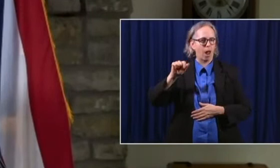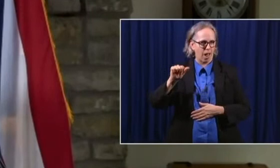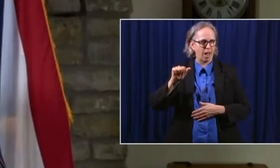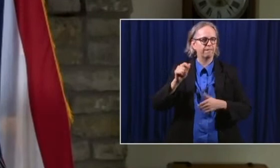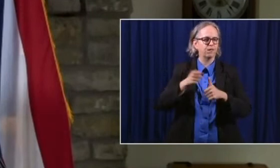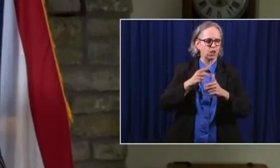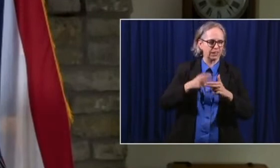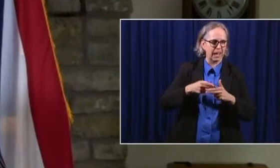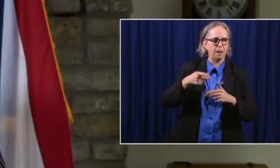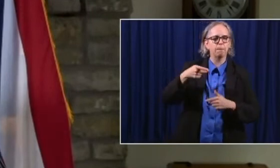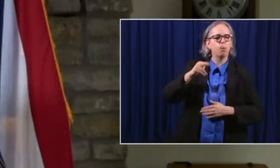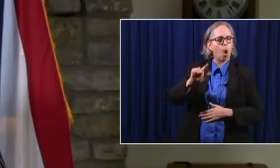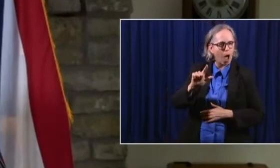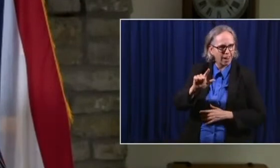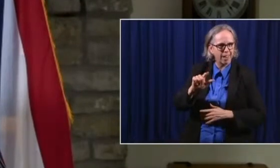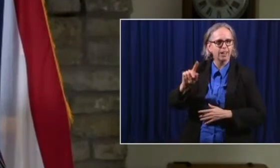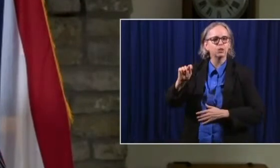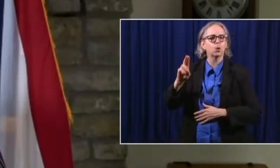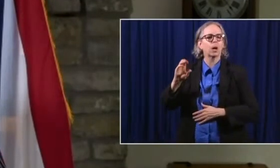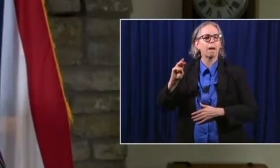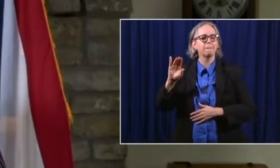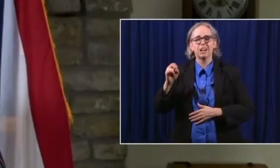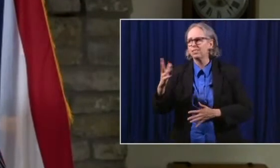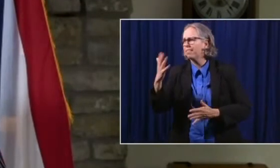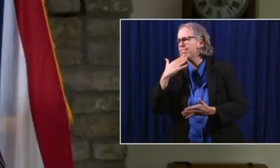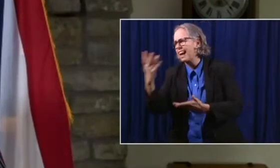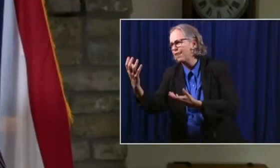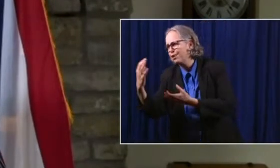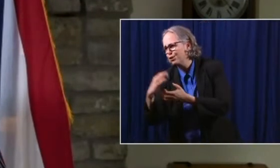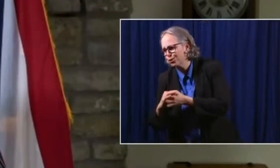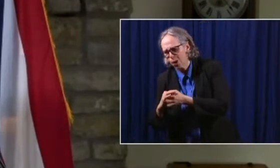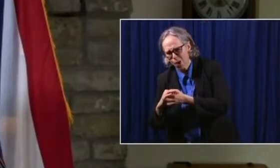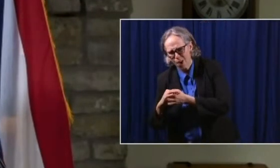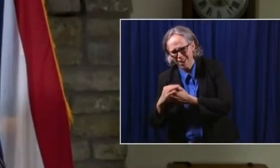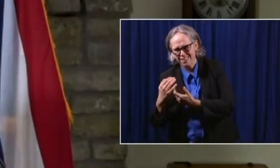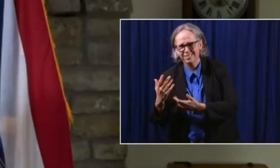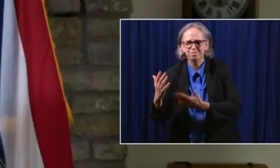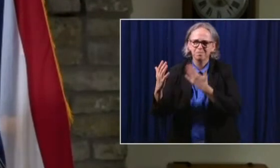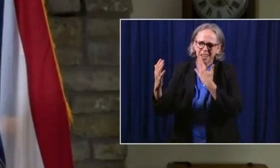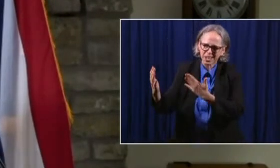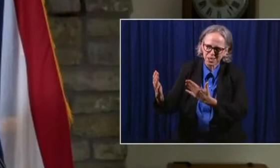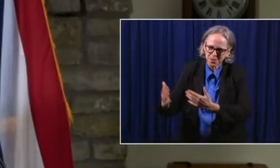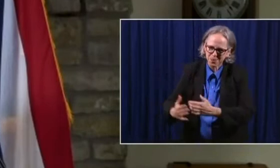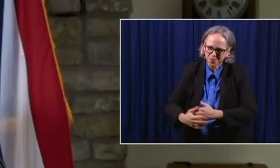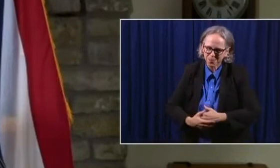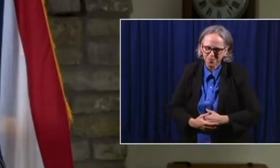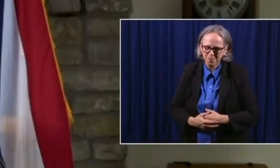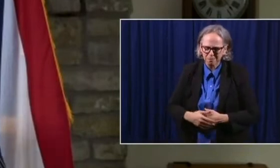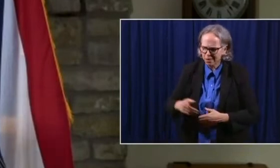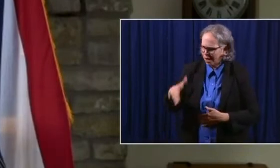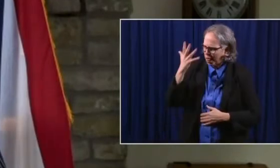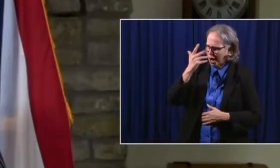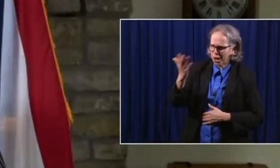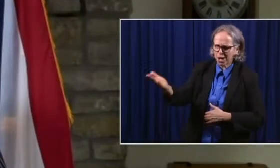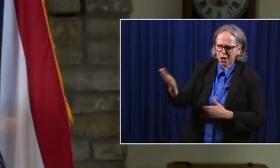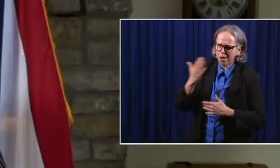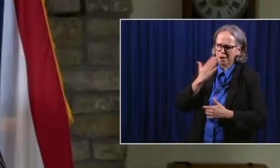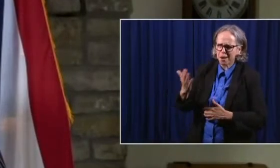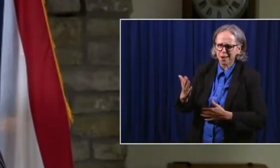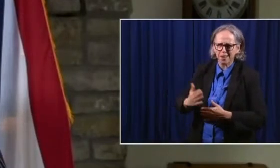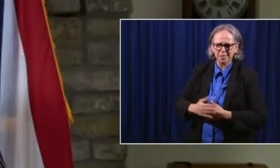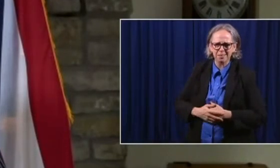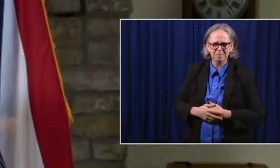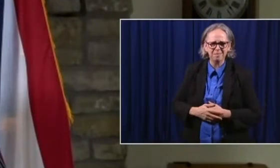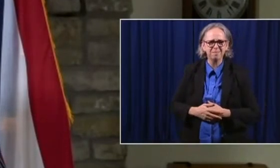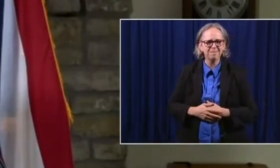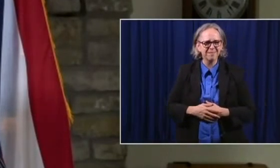we appreciate it very much. You got your mask on there, I see, with the T. That looks good. You're